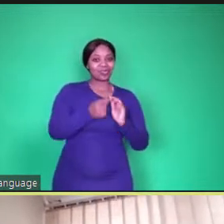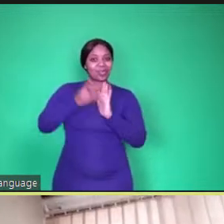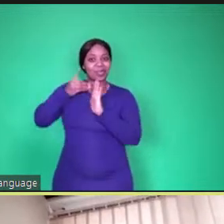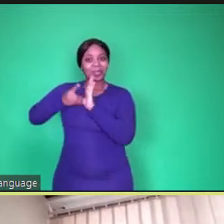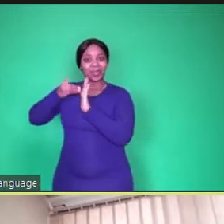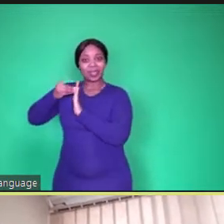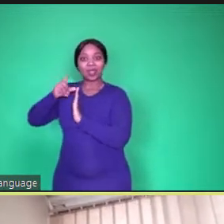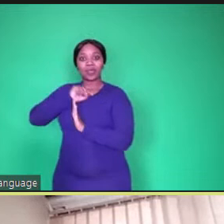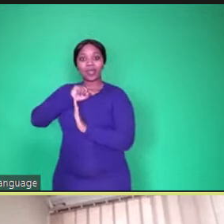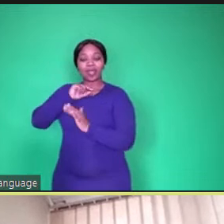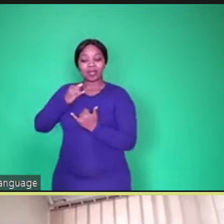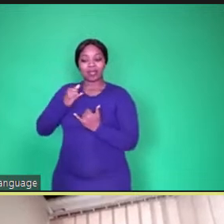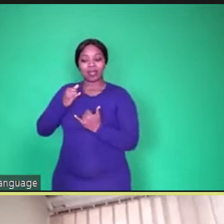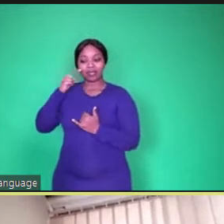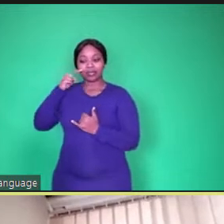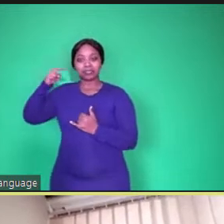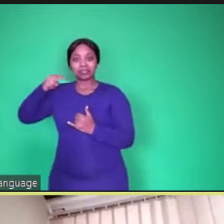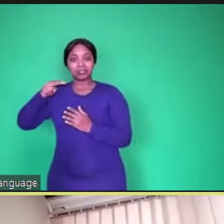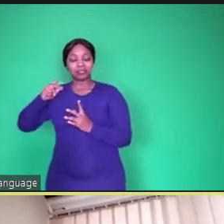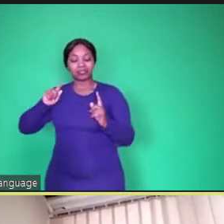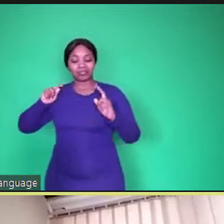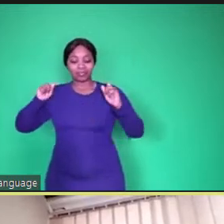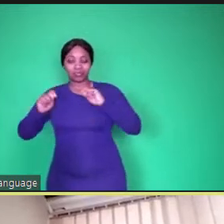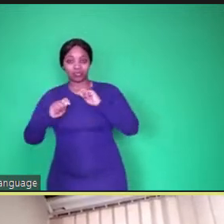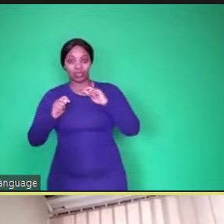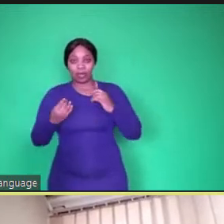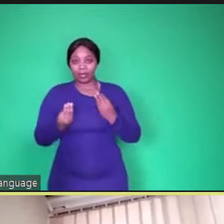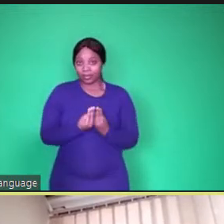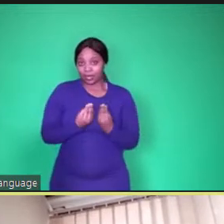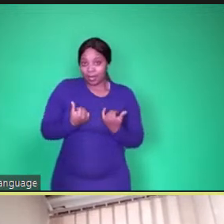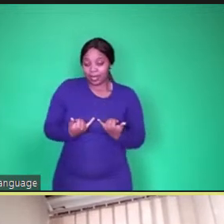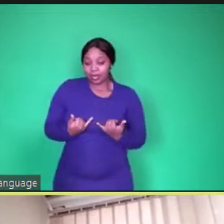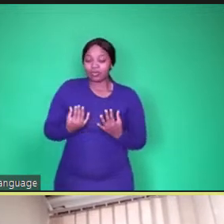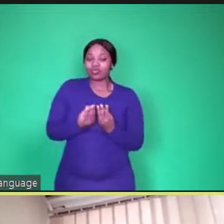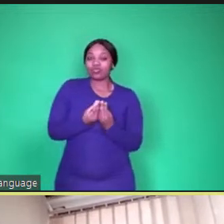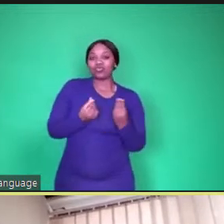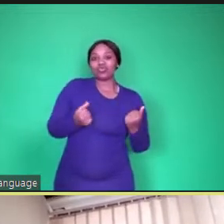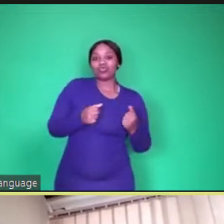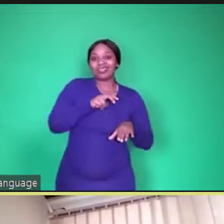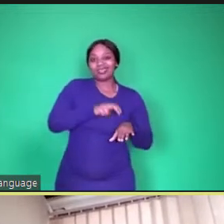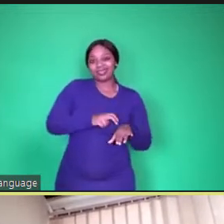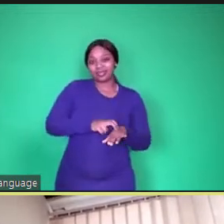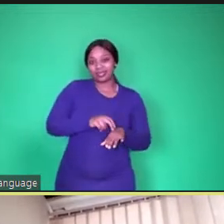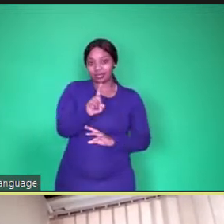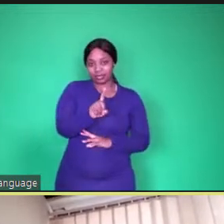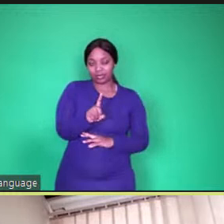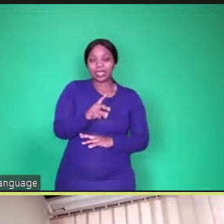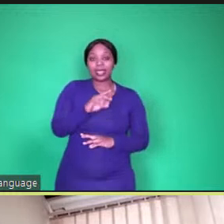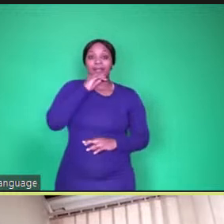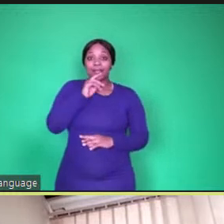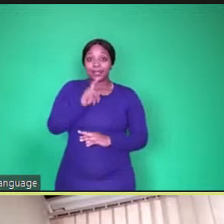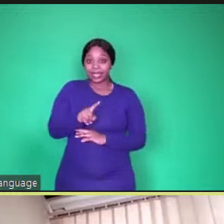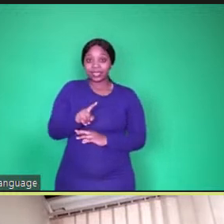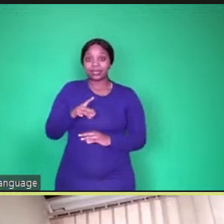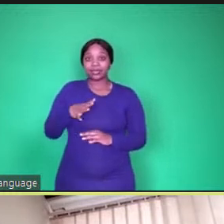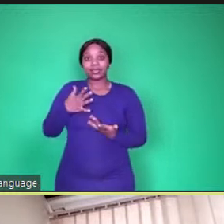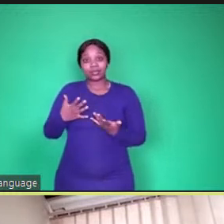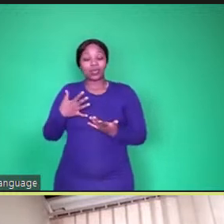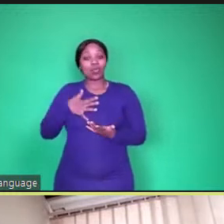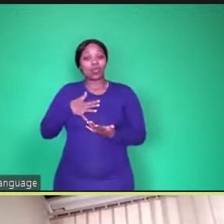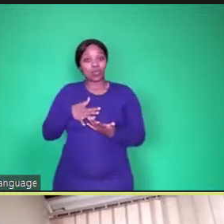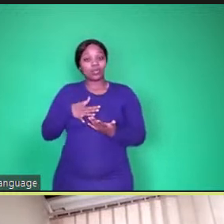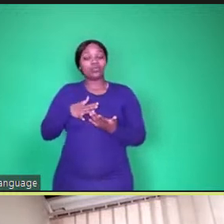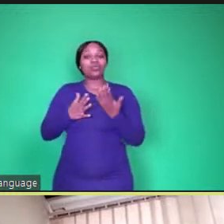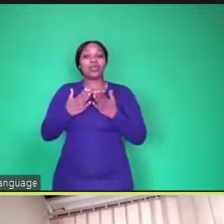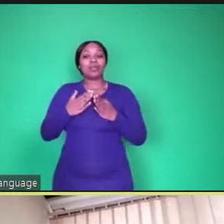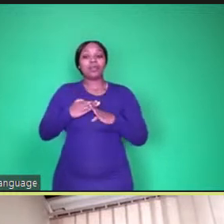a different turn. But what is the solution to this? Then which means if we want to either to block or to regulate